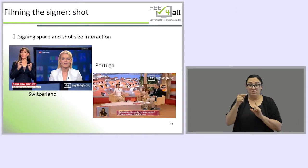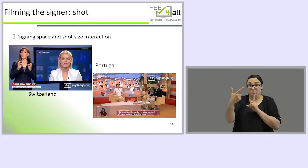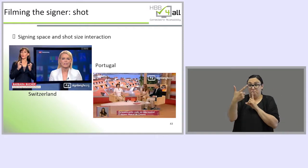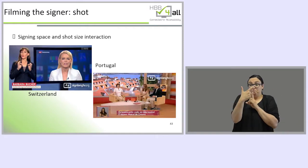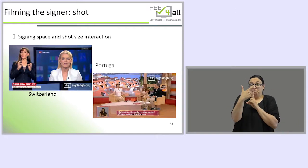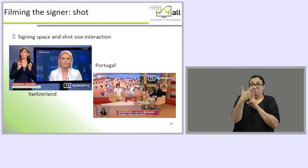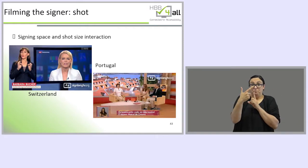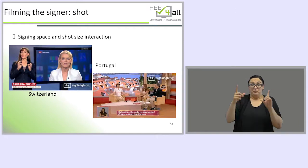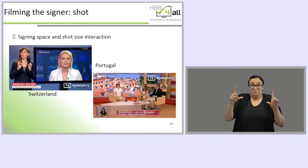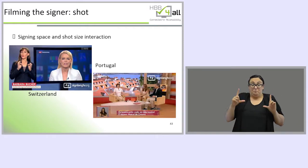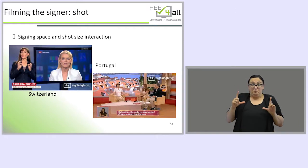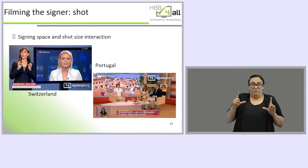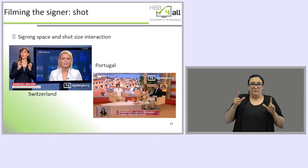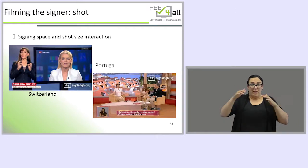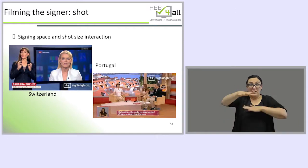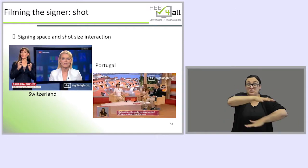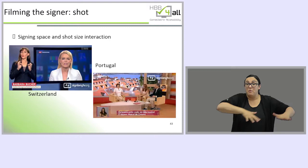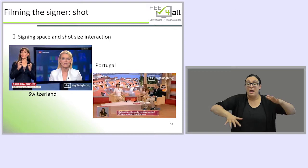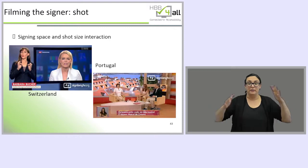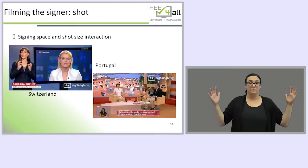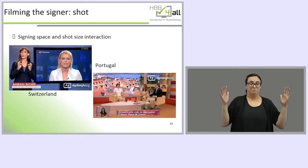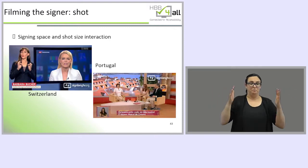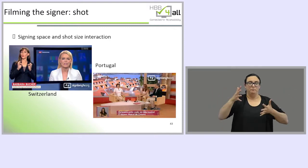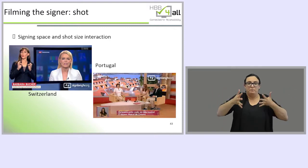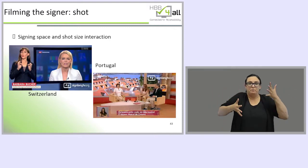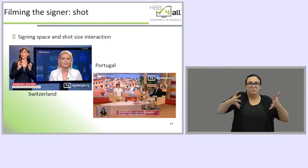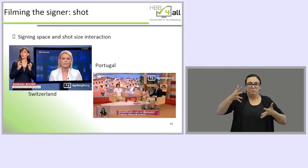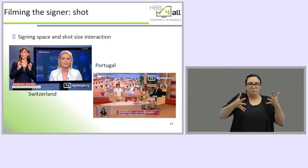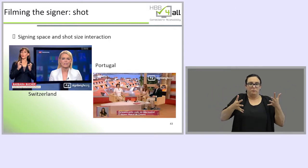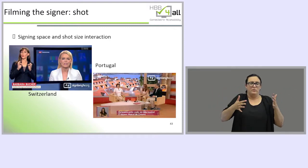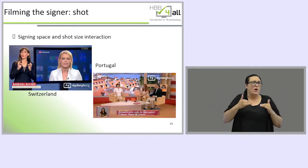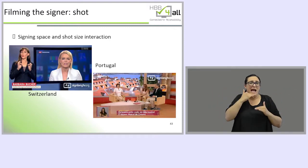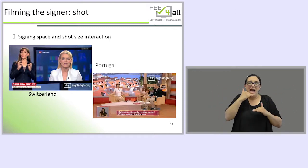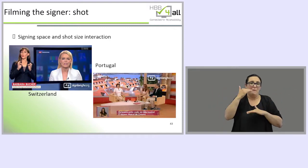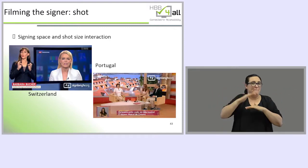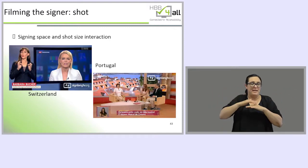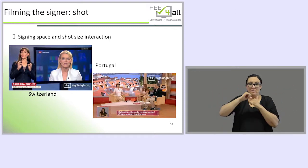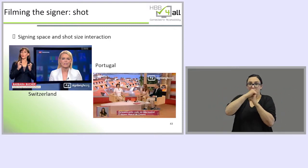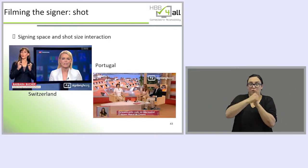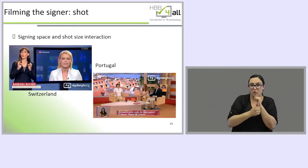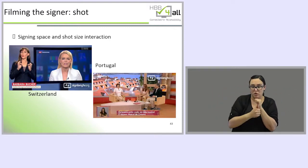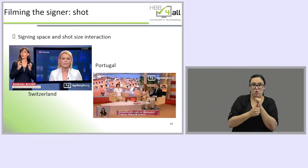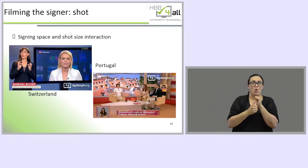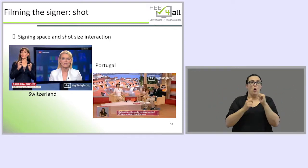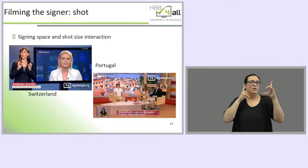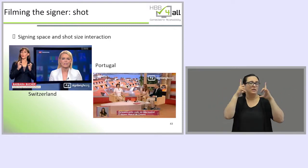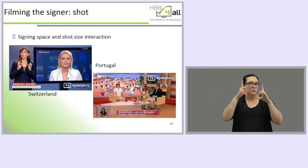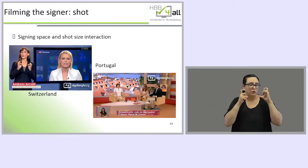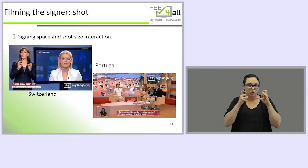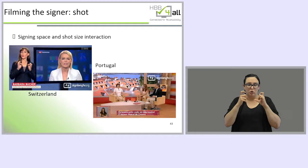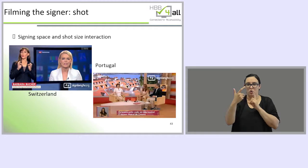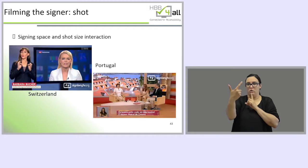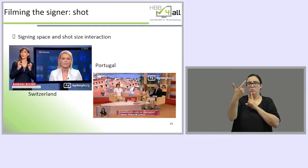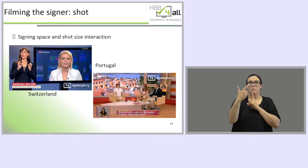shot restricts the signing space, but at least the hand shapes and the